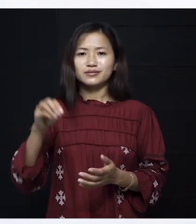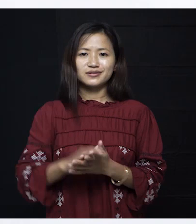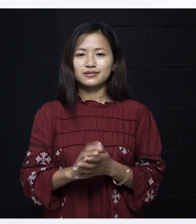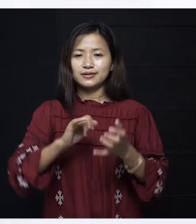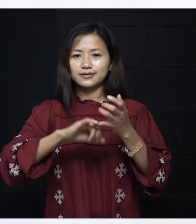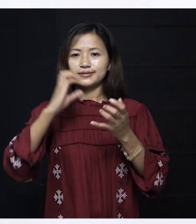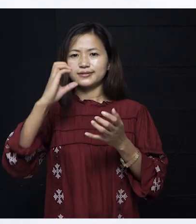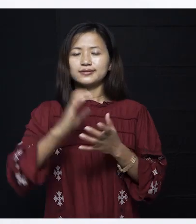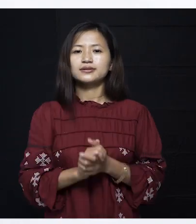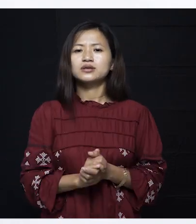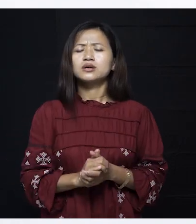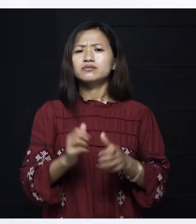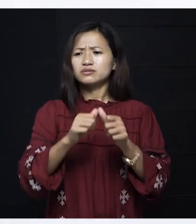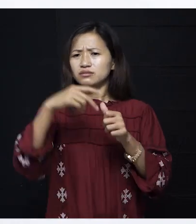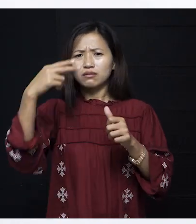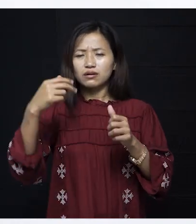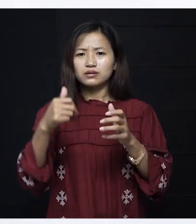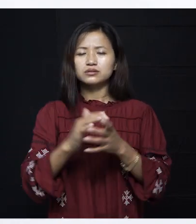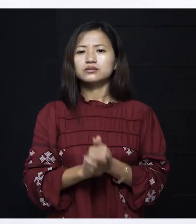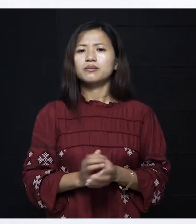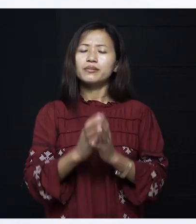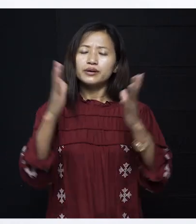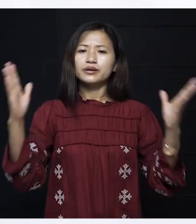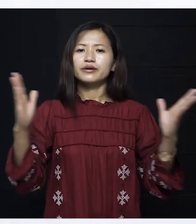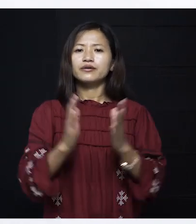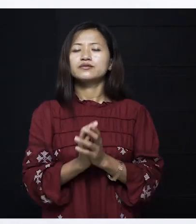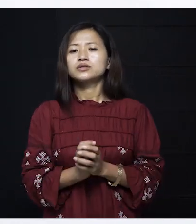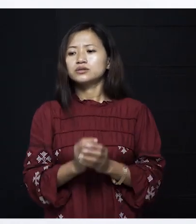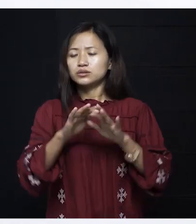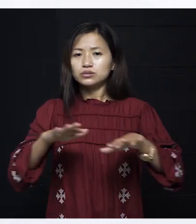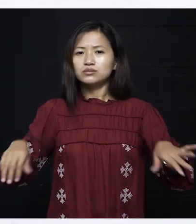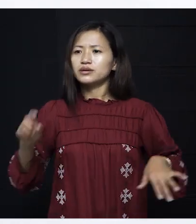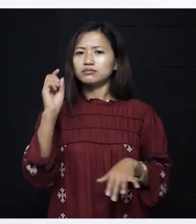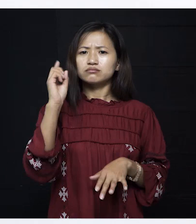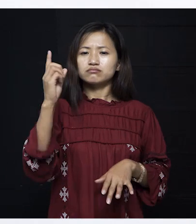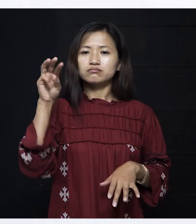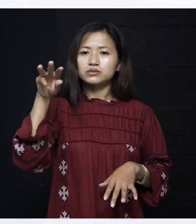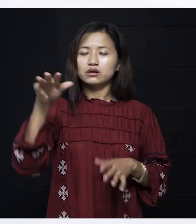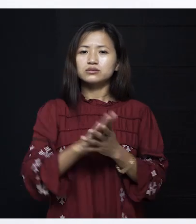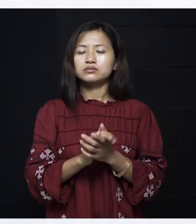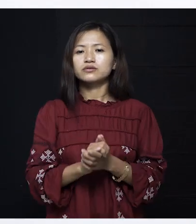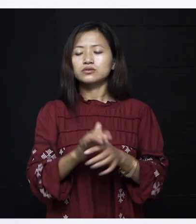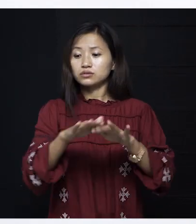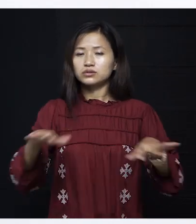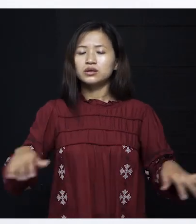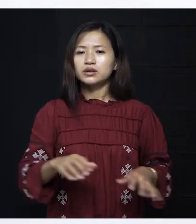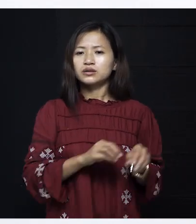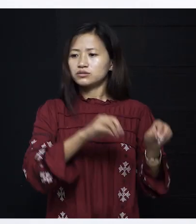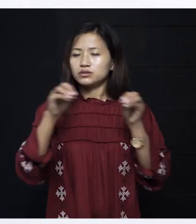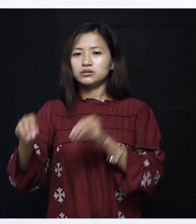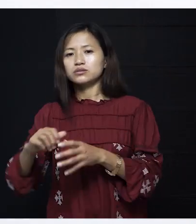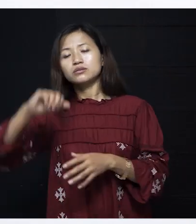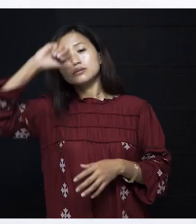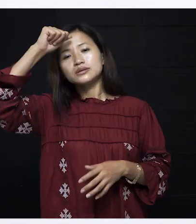or even to do with arts also, we see many of the students, thousands of students migrating to other parts of